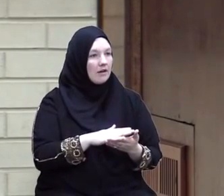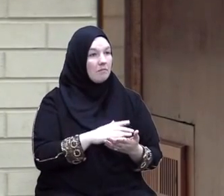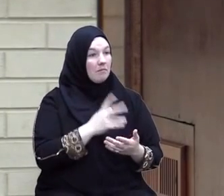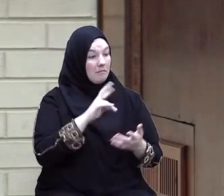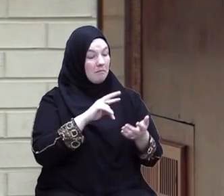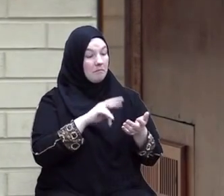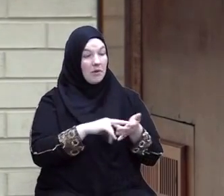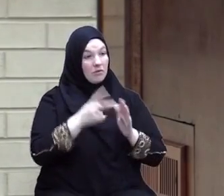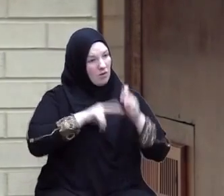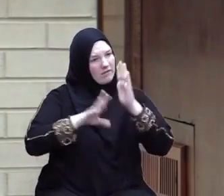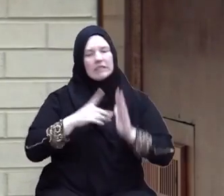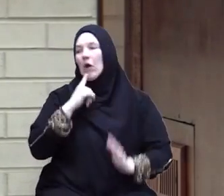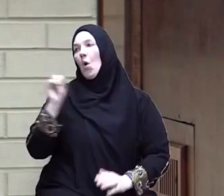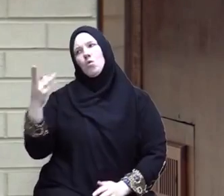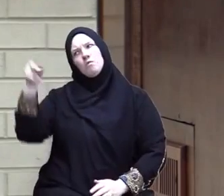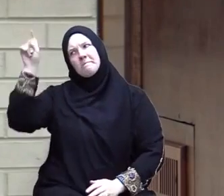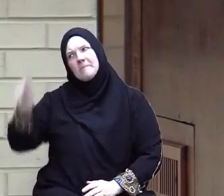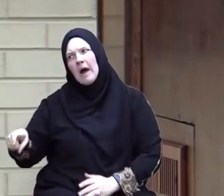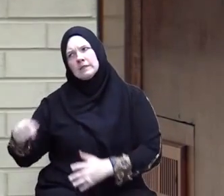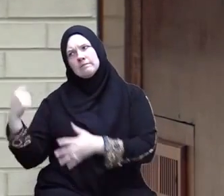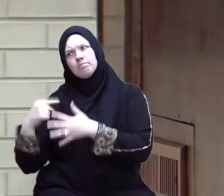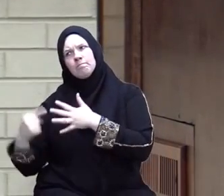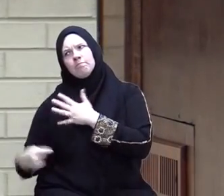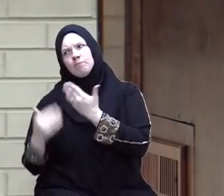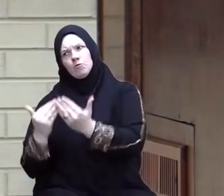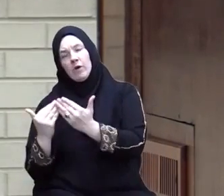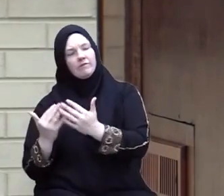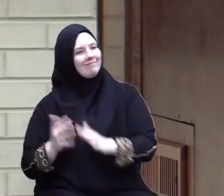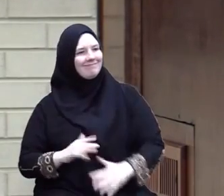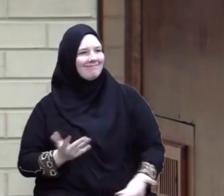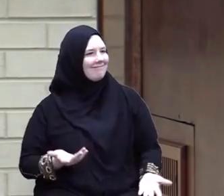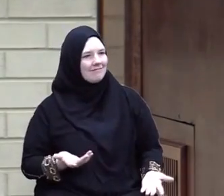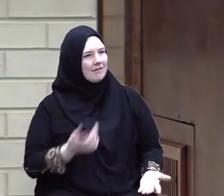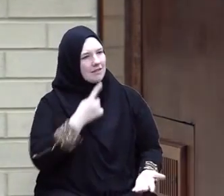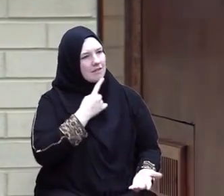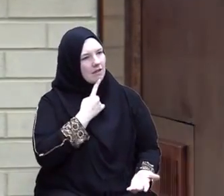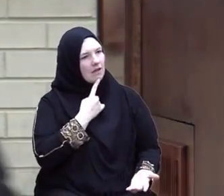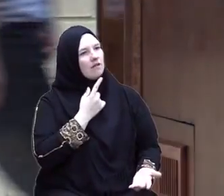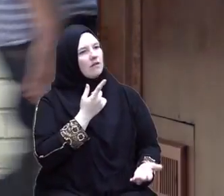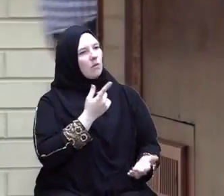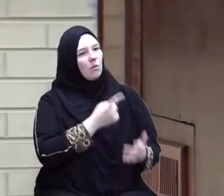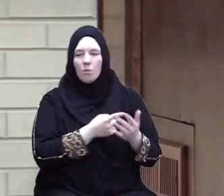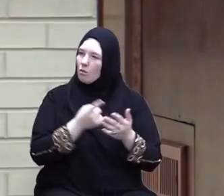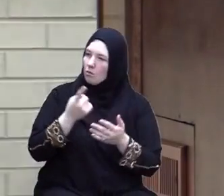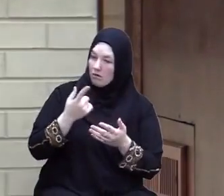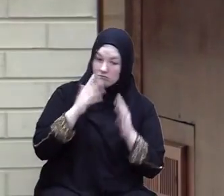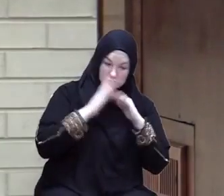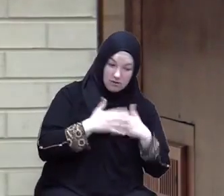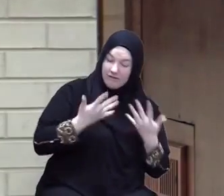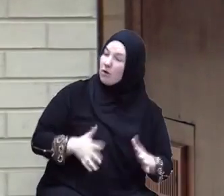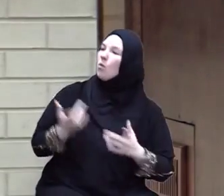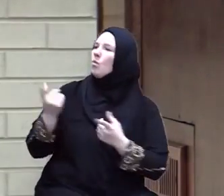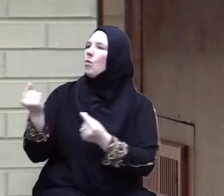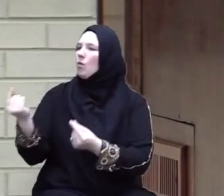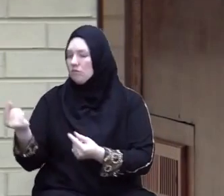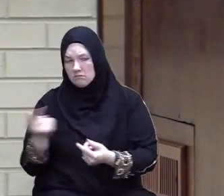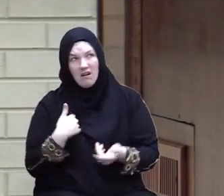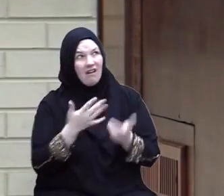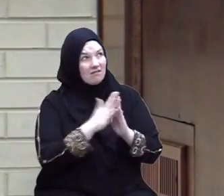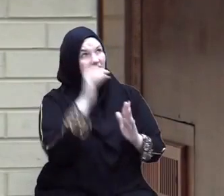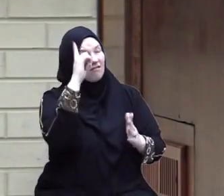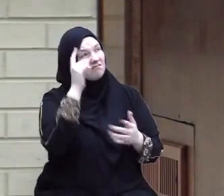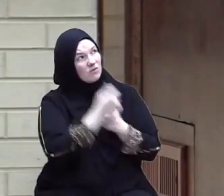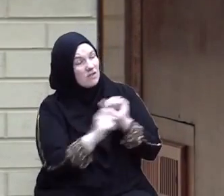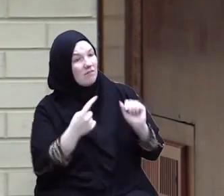Okay? So, what is the relevance of this hadith to what we're talking about? The relevance is the